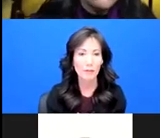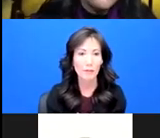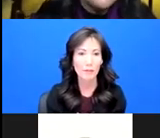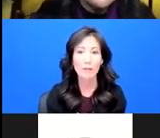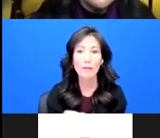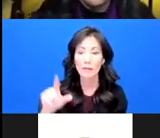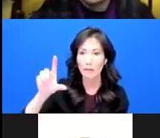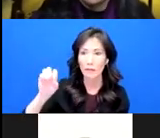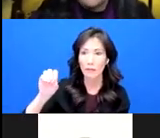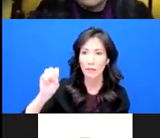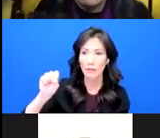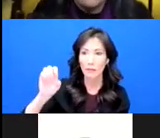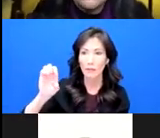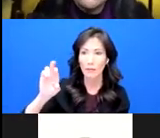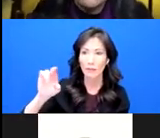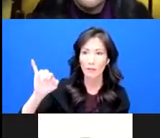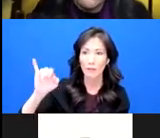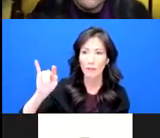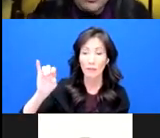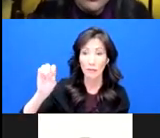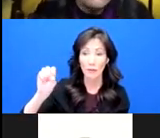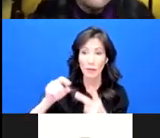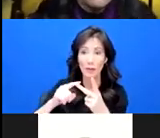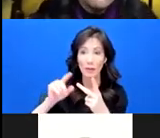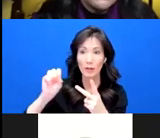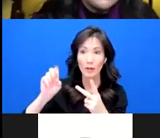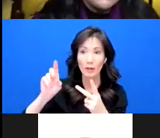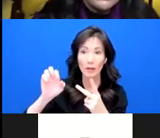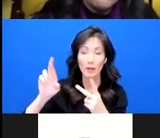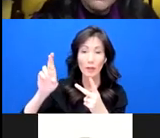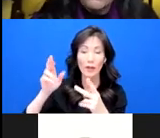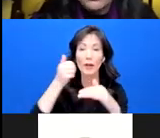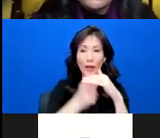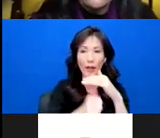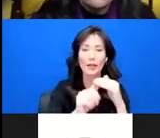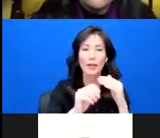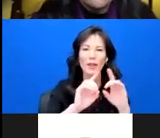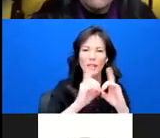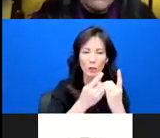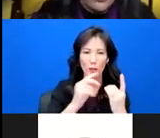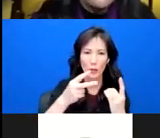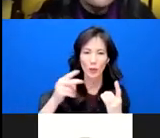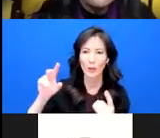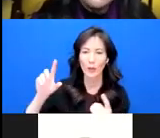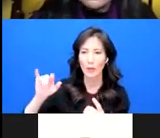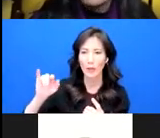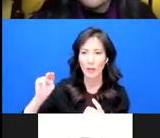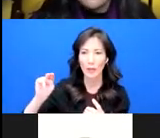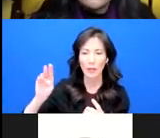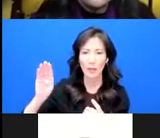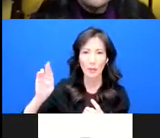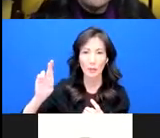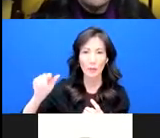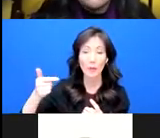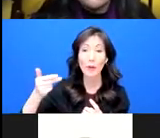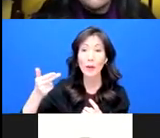Los Cerritos and Sutter, are moved into District 2. We place Lindbergh into District 1. California